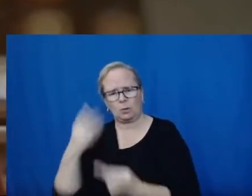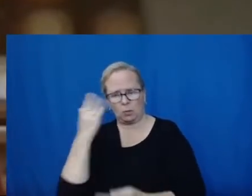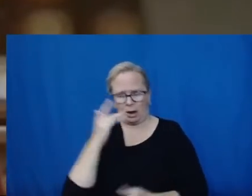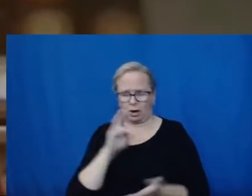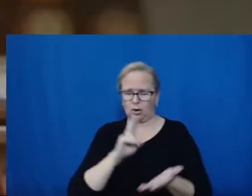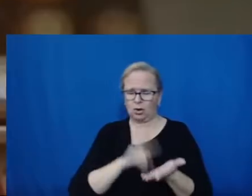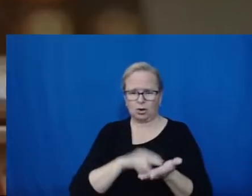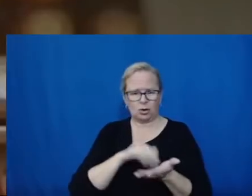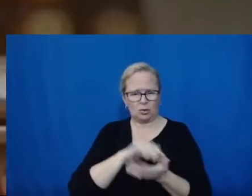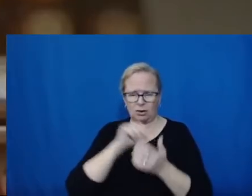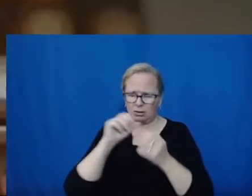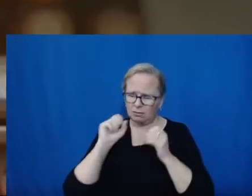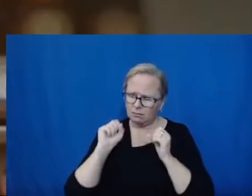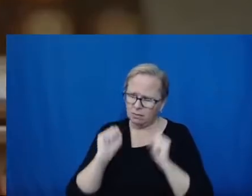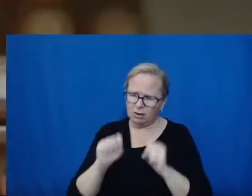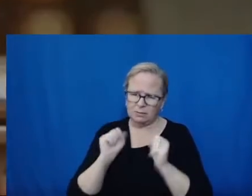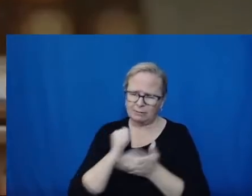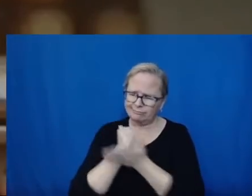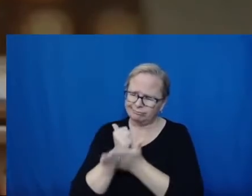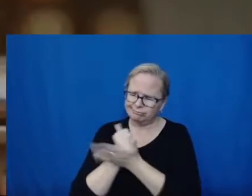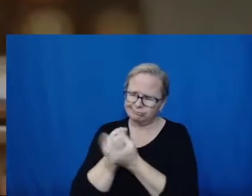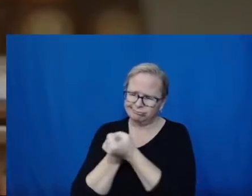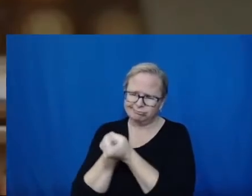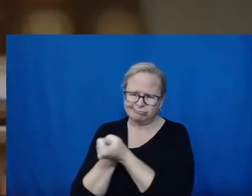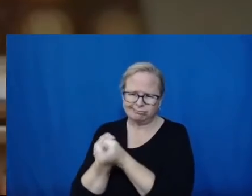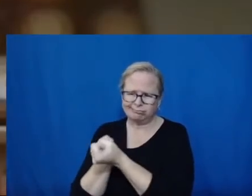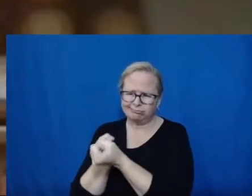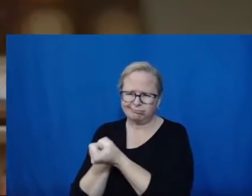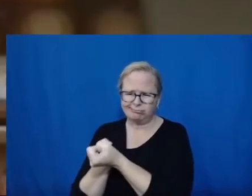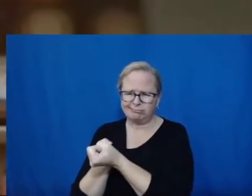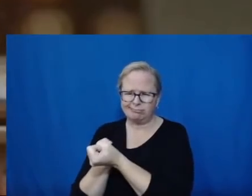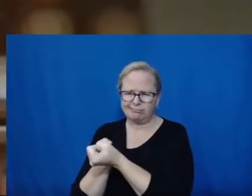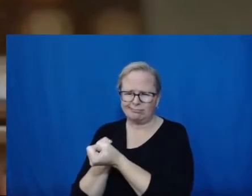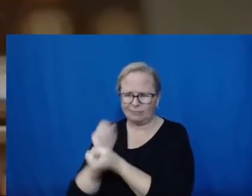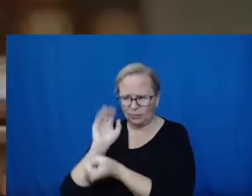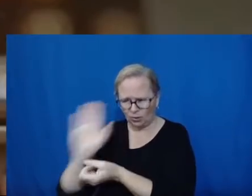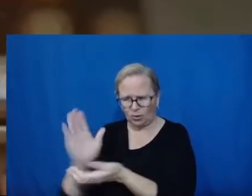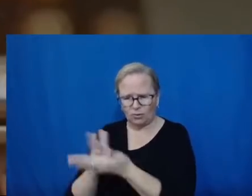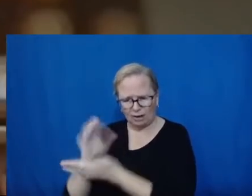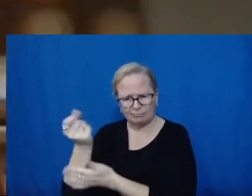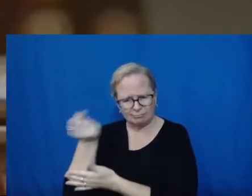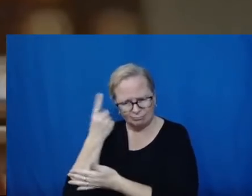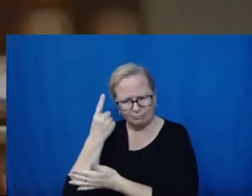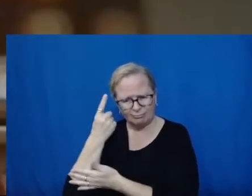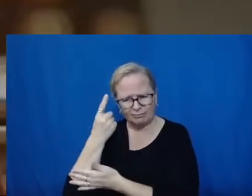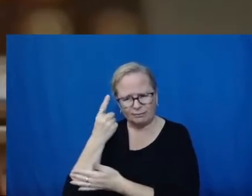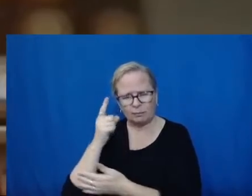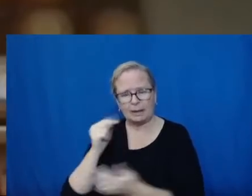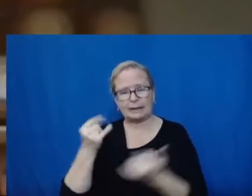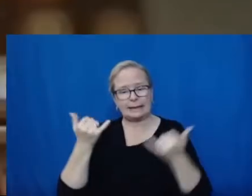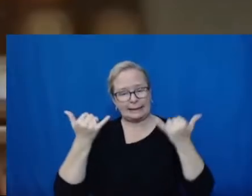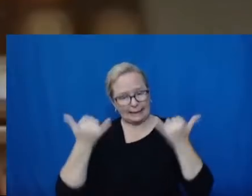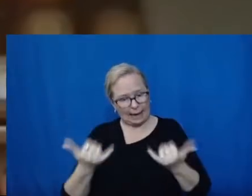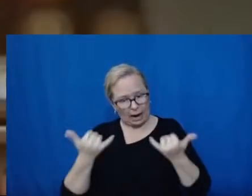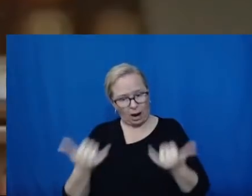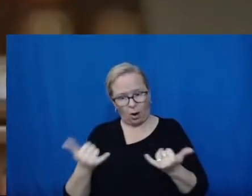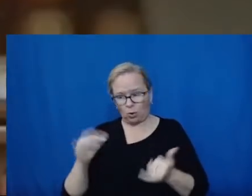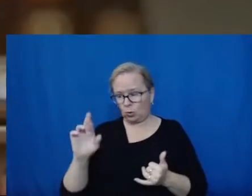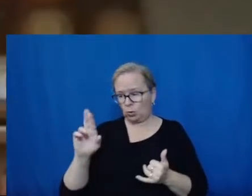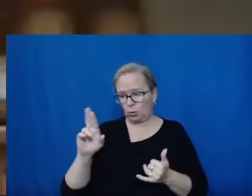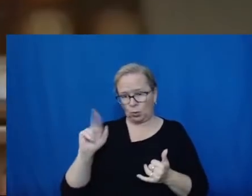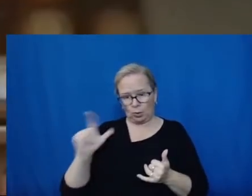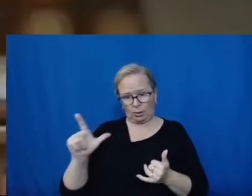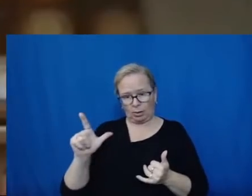they can to make sure you're okay. Having said that, right now, many of our rural hospitals